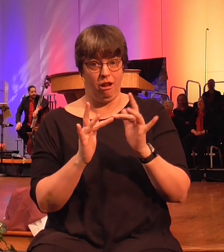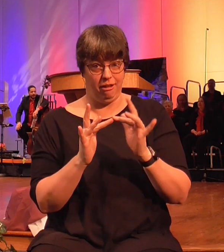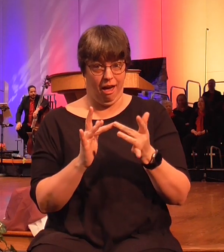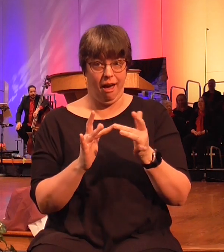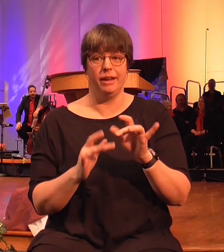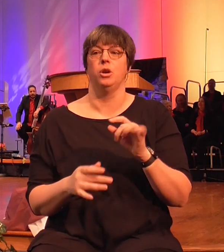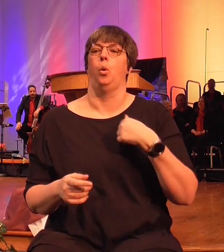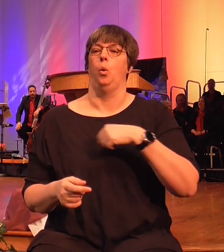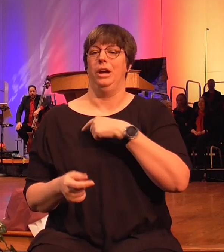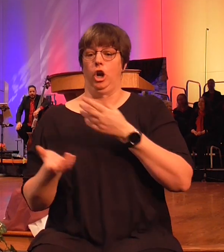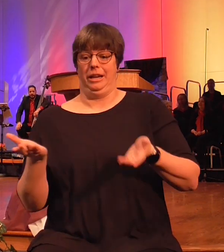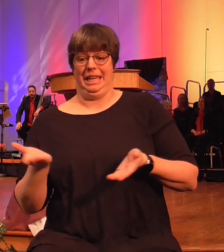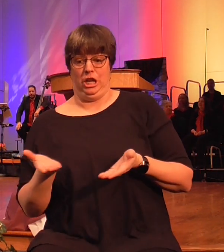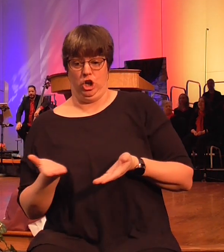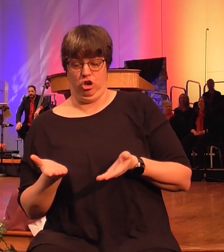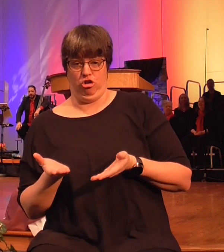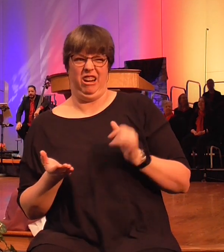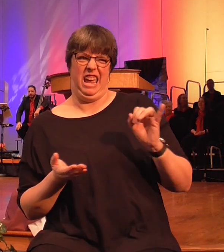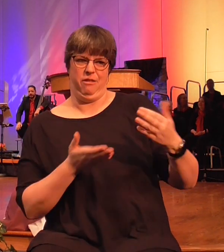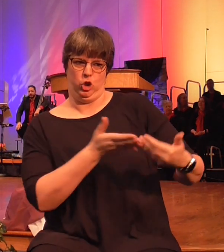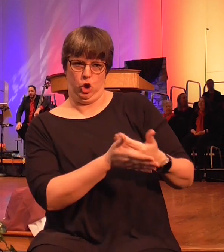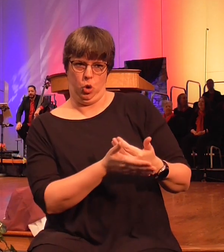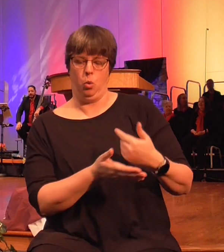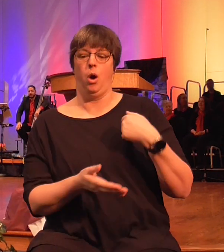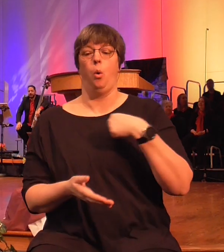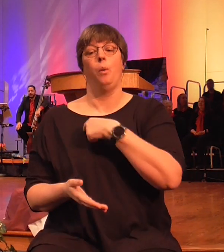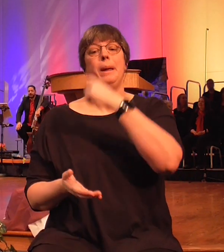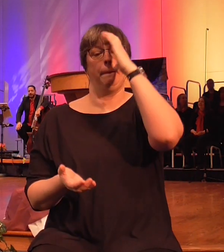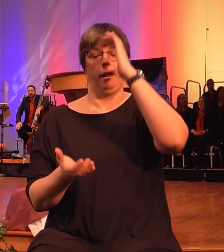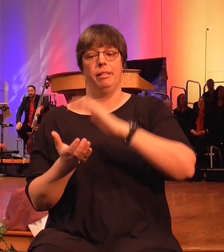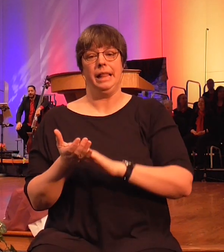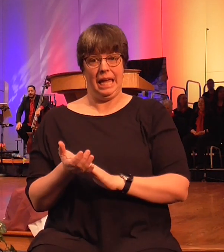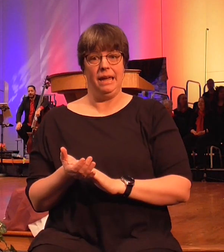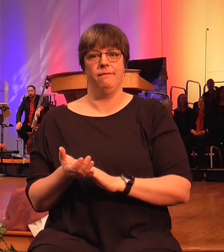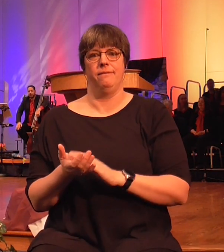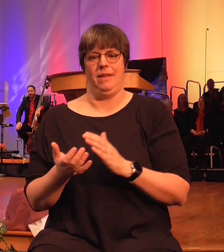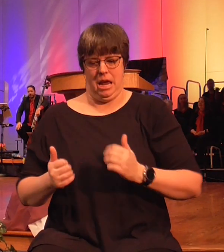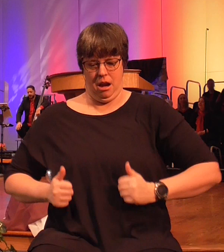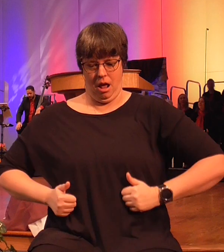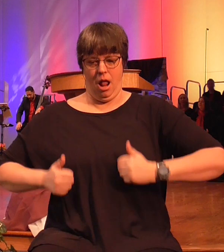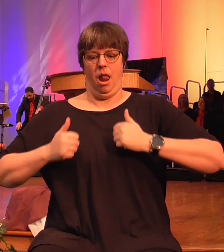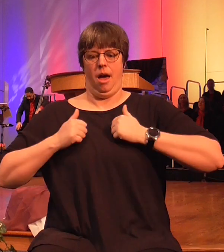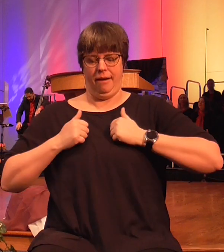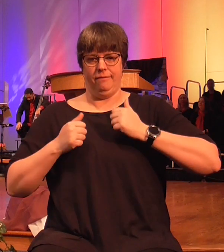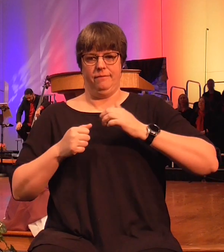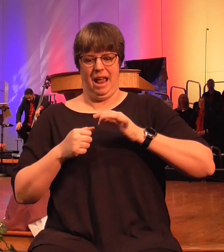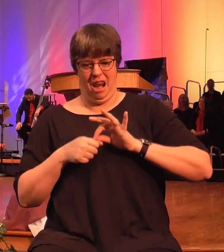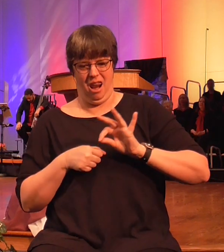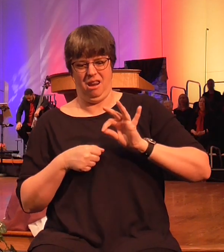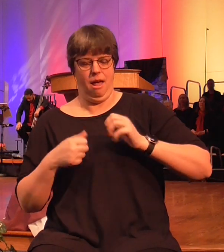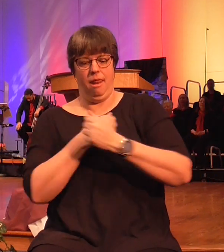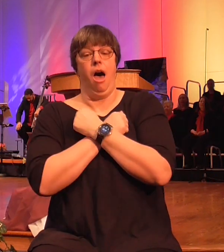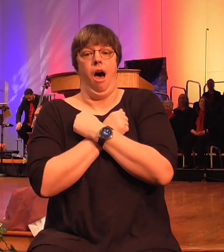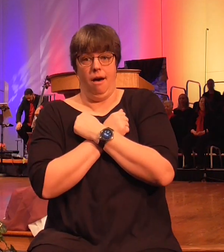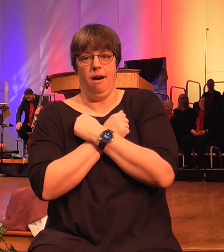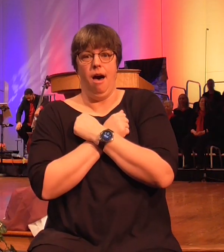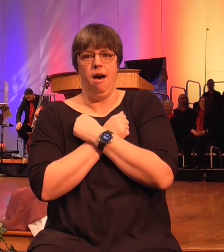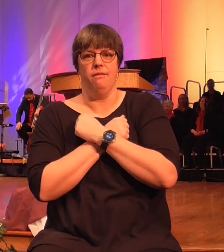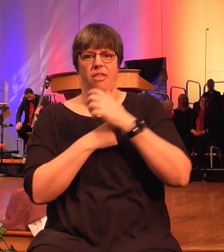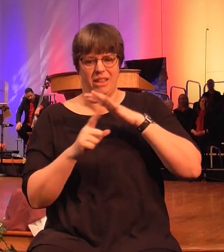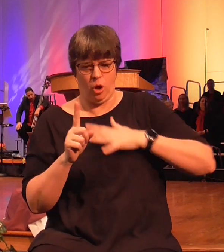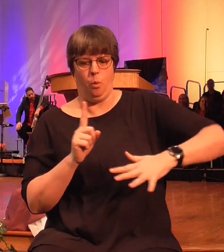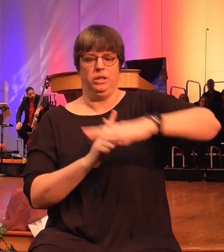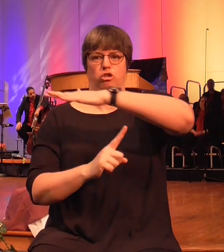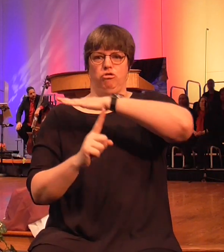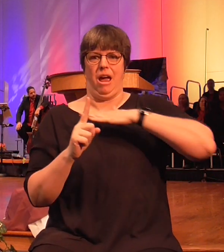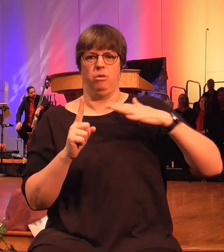We are here, if you're new to our church, we're here because we believe in a presence of love that is surrounding us at all times, that when we learn to do the hard